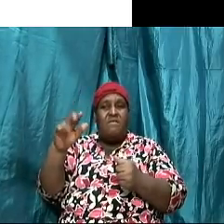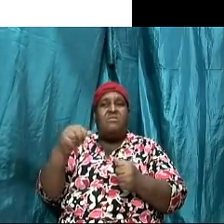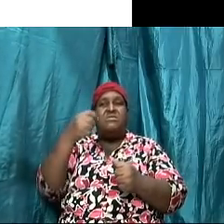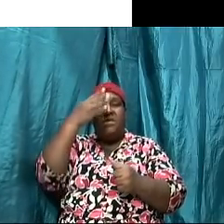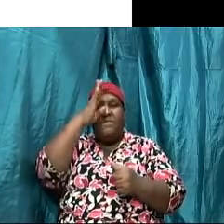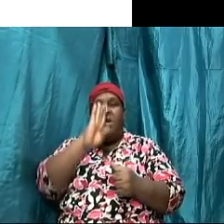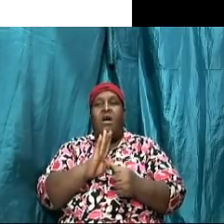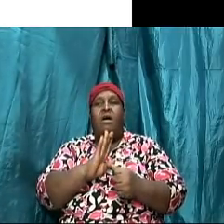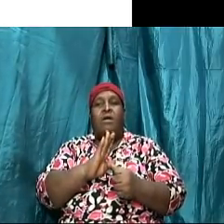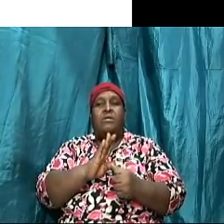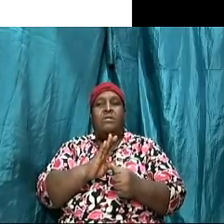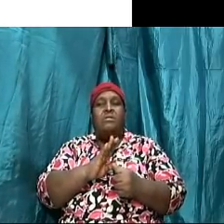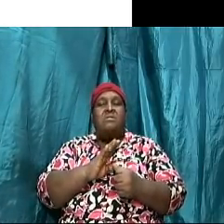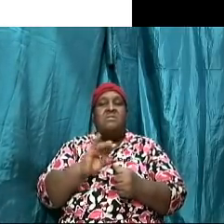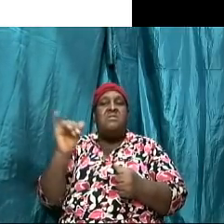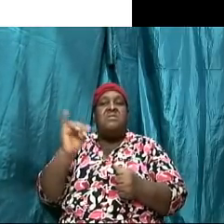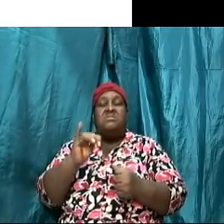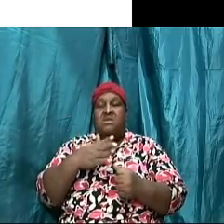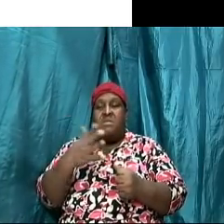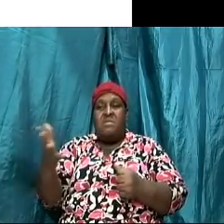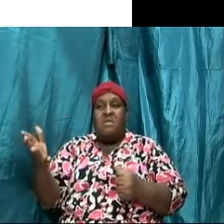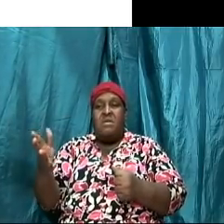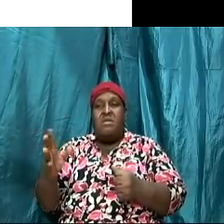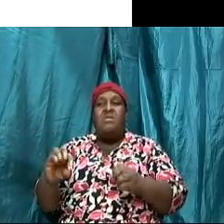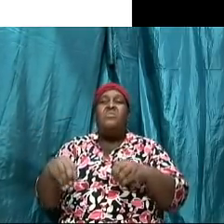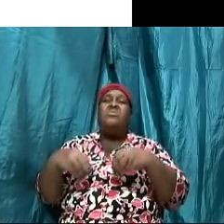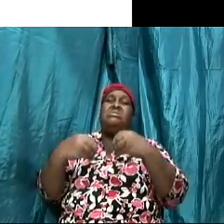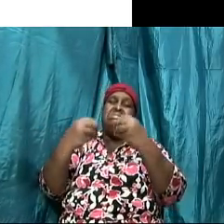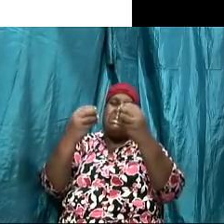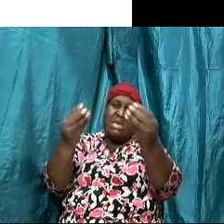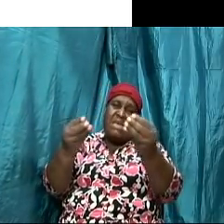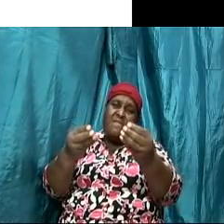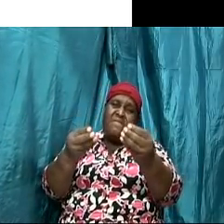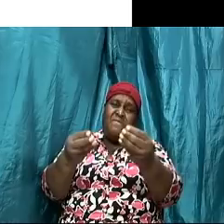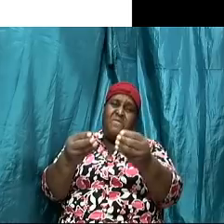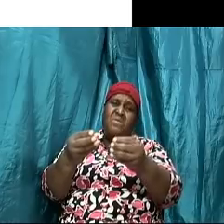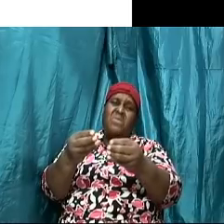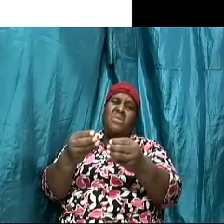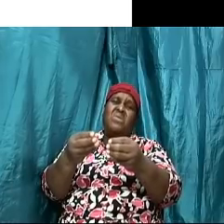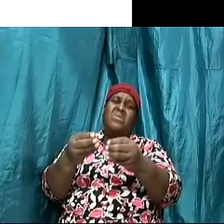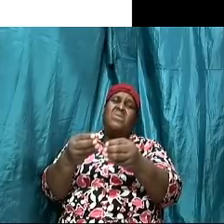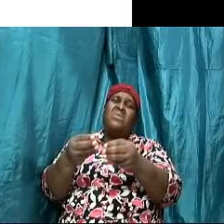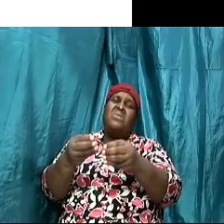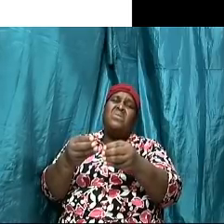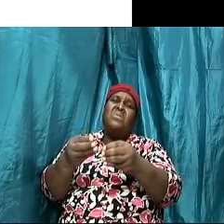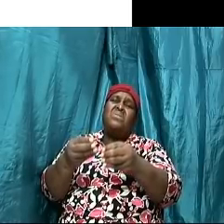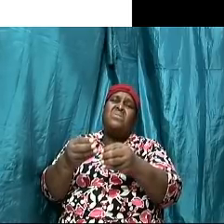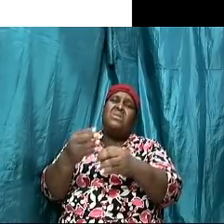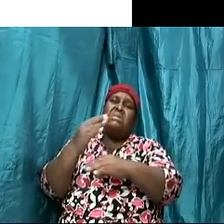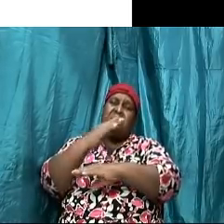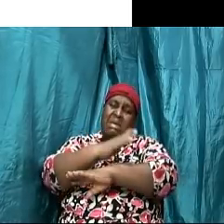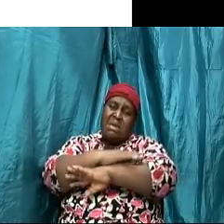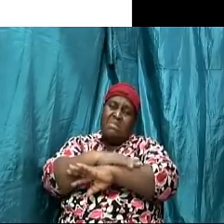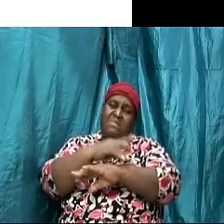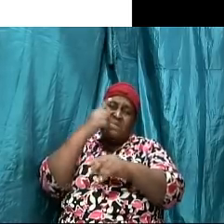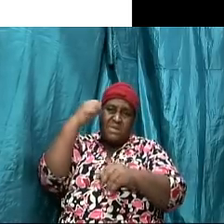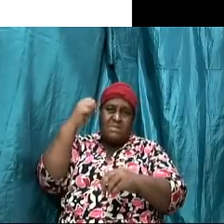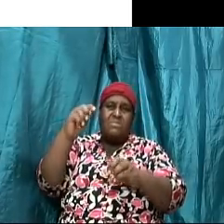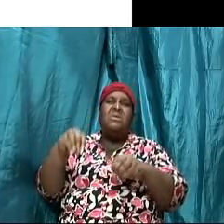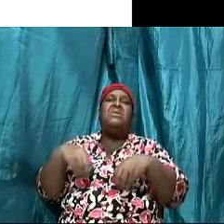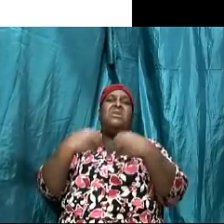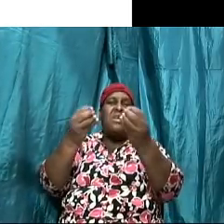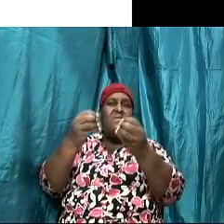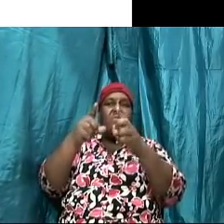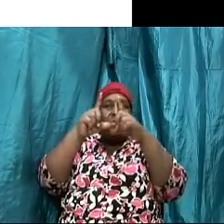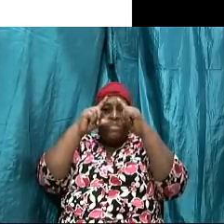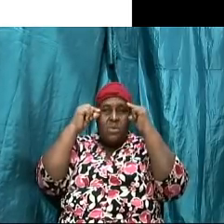same particular thing, where he was given the tables of testimony, was given to Moses. Amen. Look at